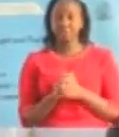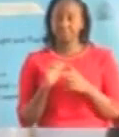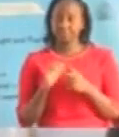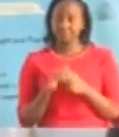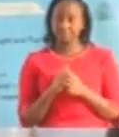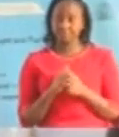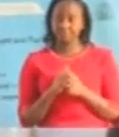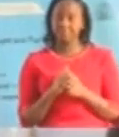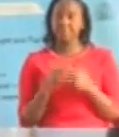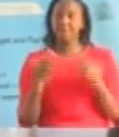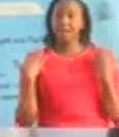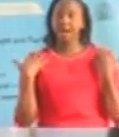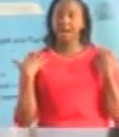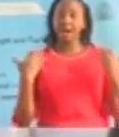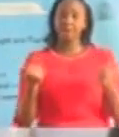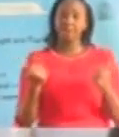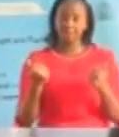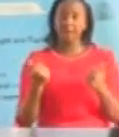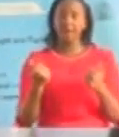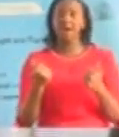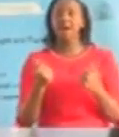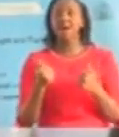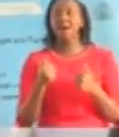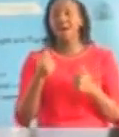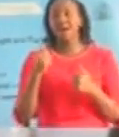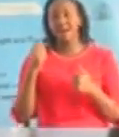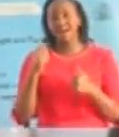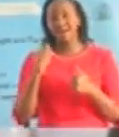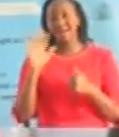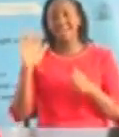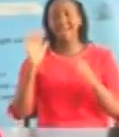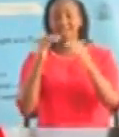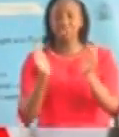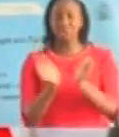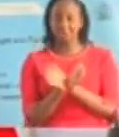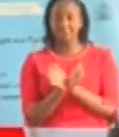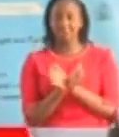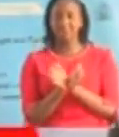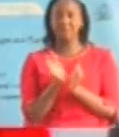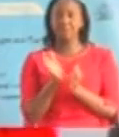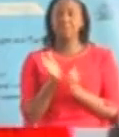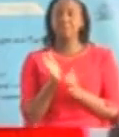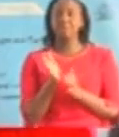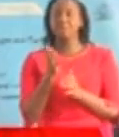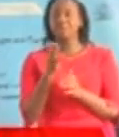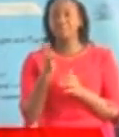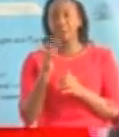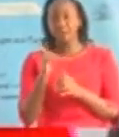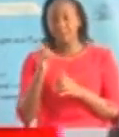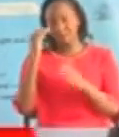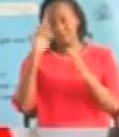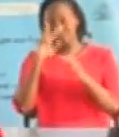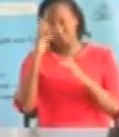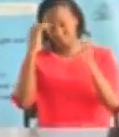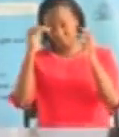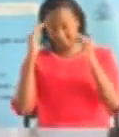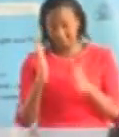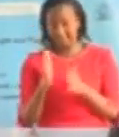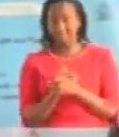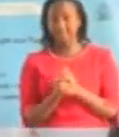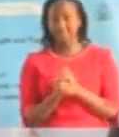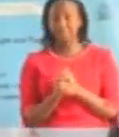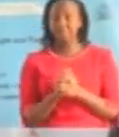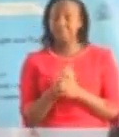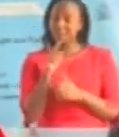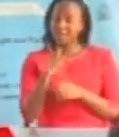Afya ya Jamii by Professor C.F. Otieno and Jared Mesha. This is